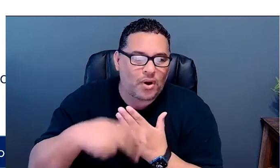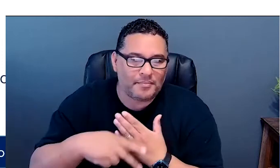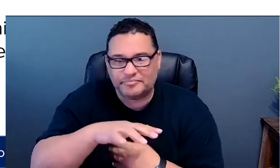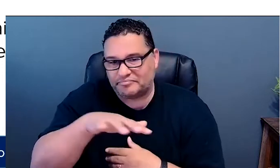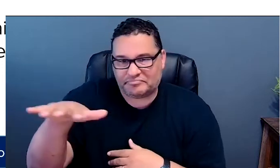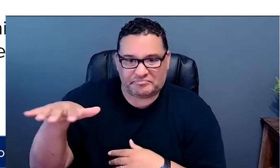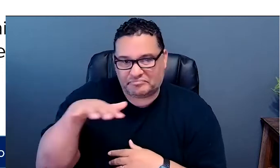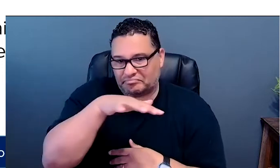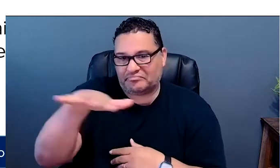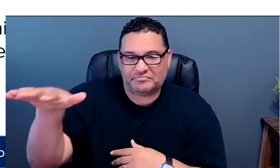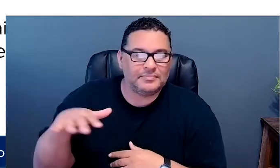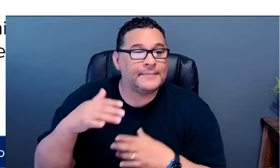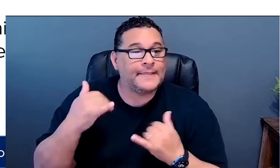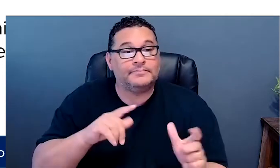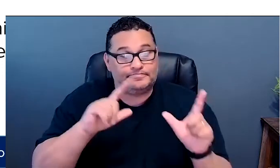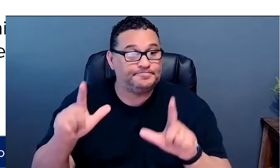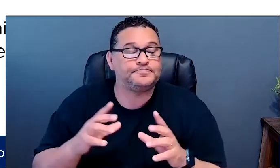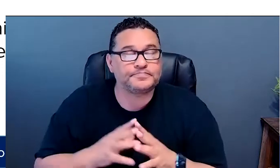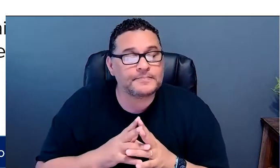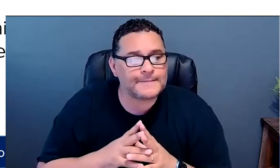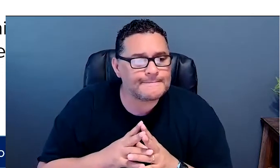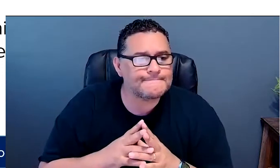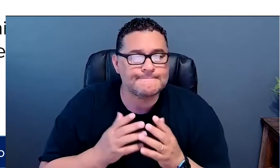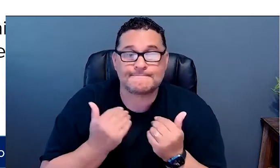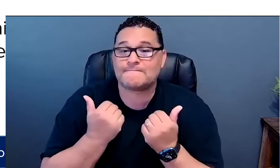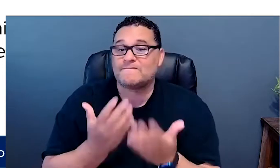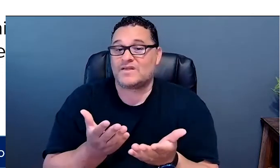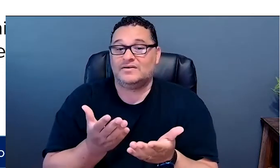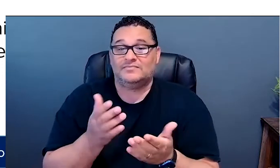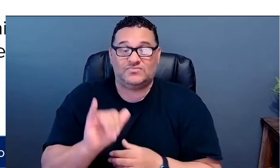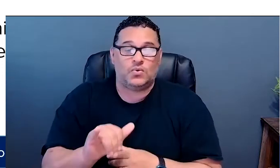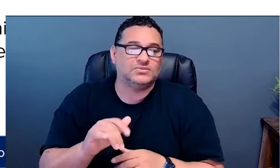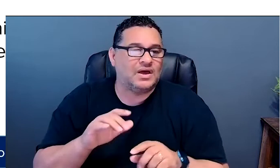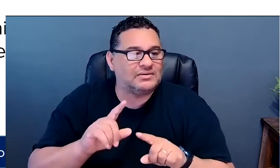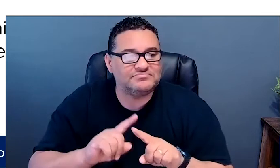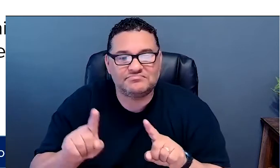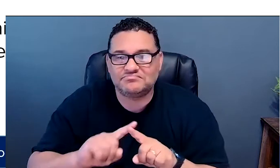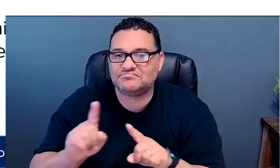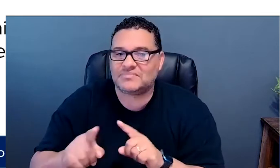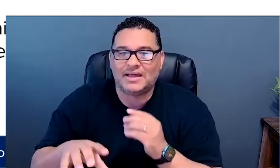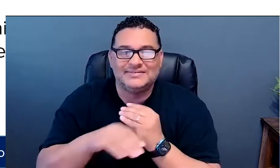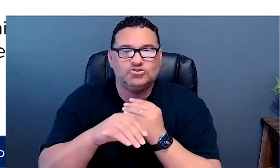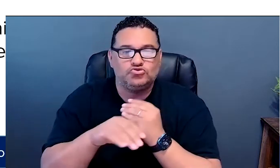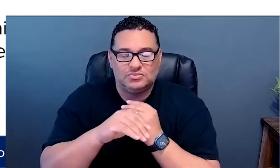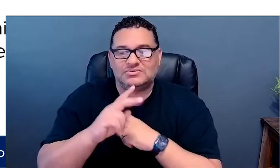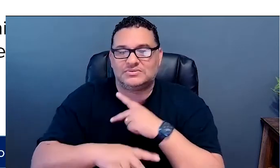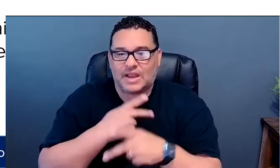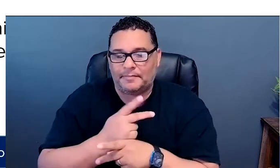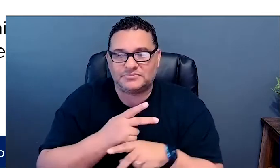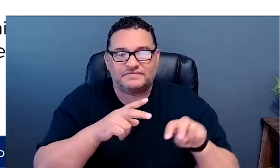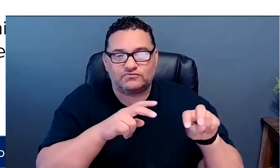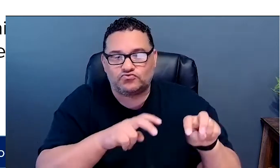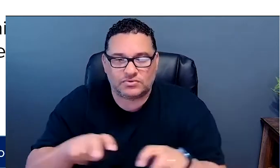slide, please. These are some additional types of transition services.